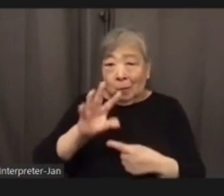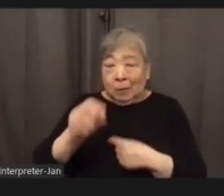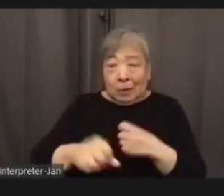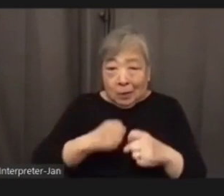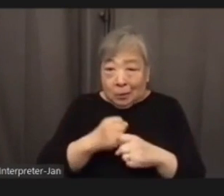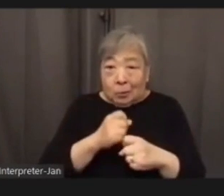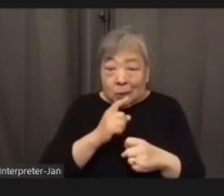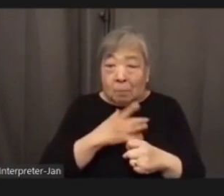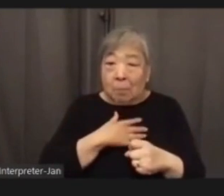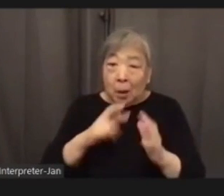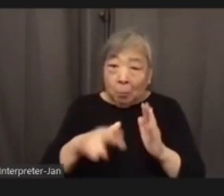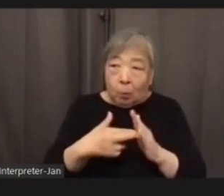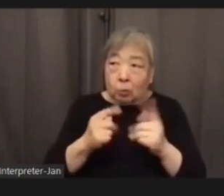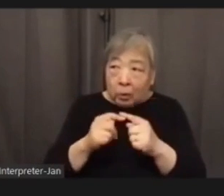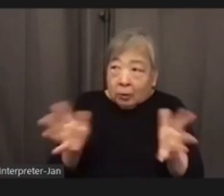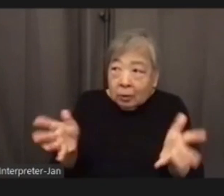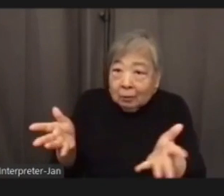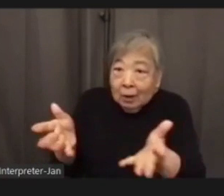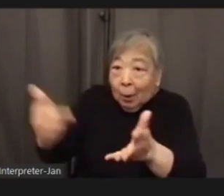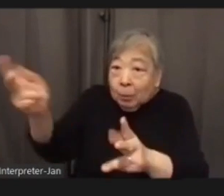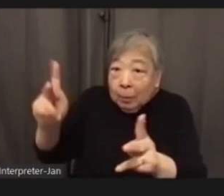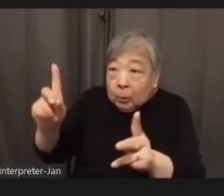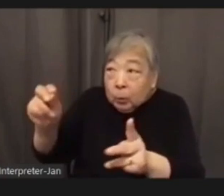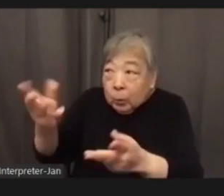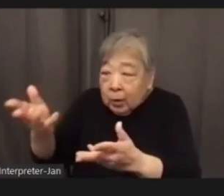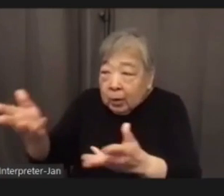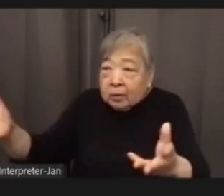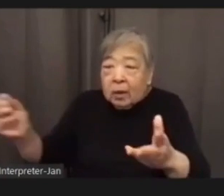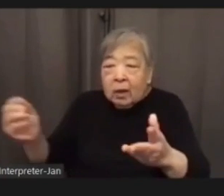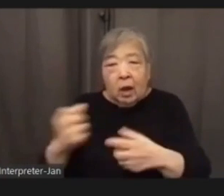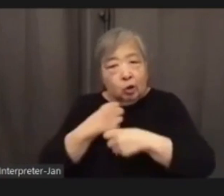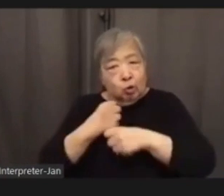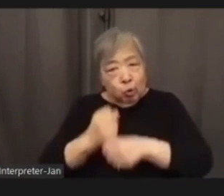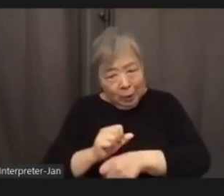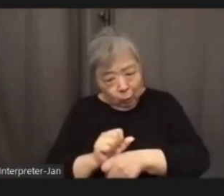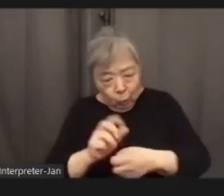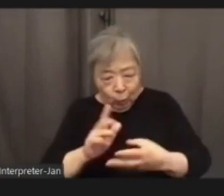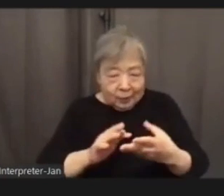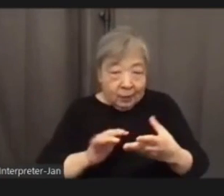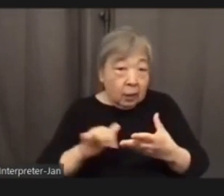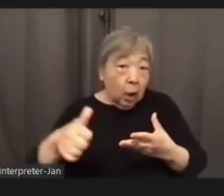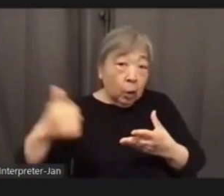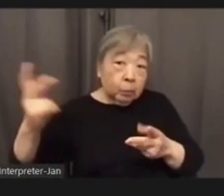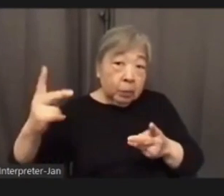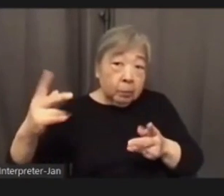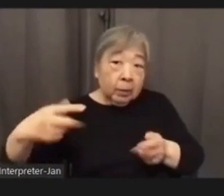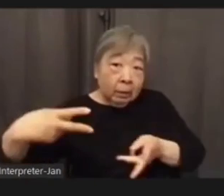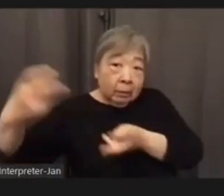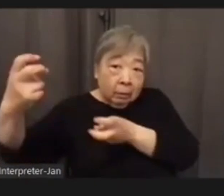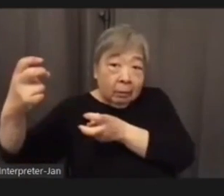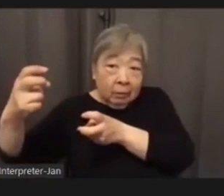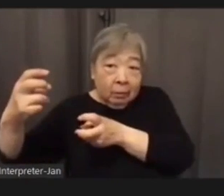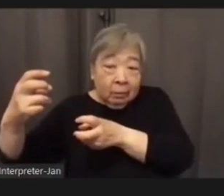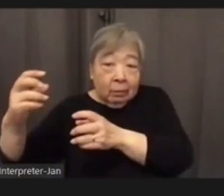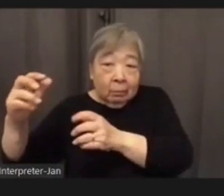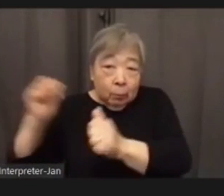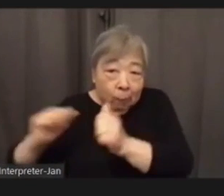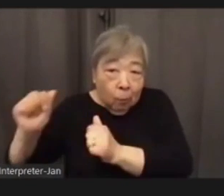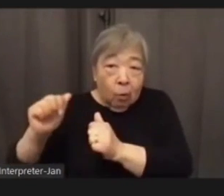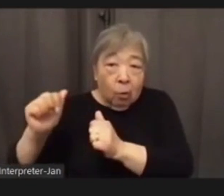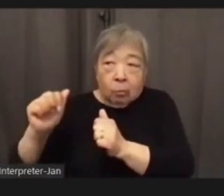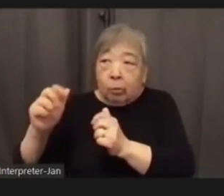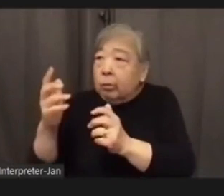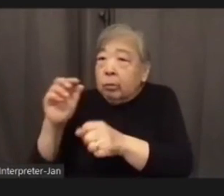other people to do things and creating works that other people can perform in or actually create together. So this was sort